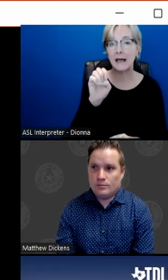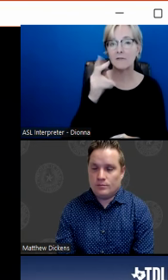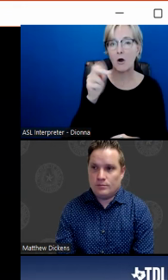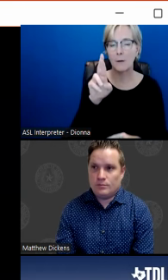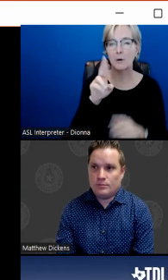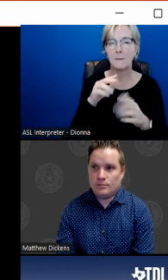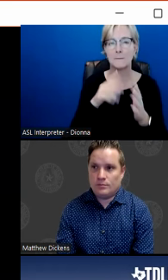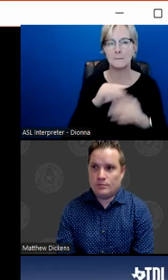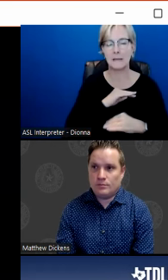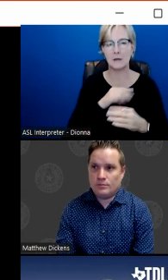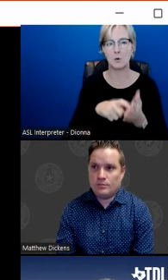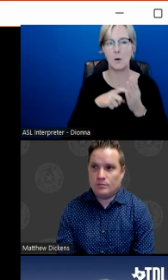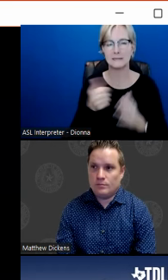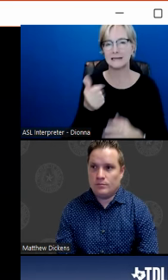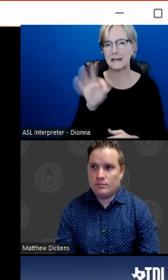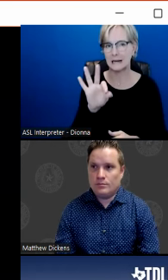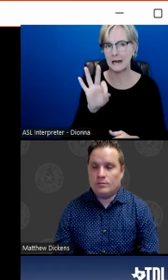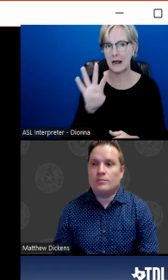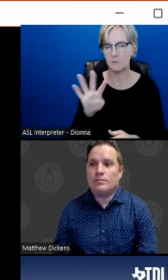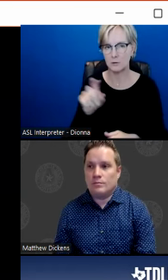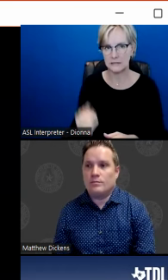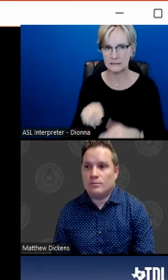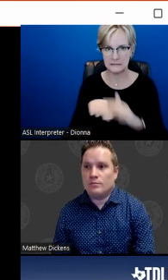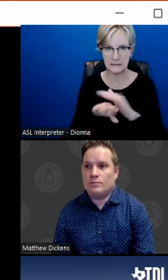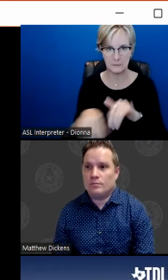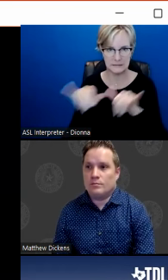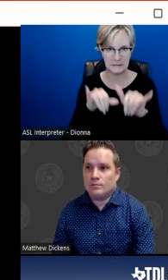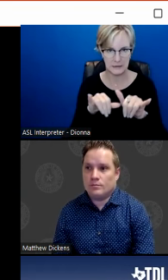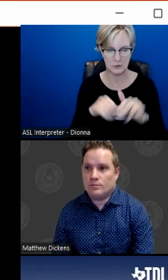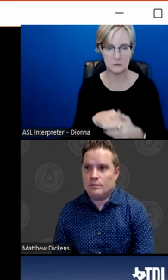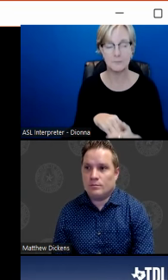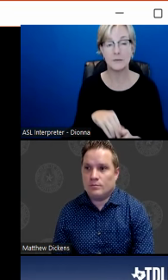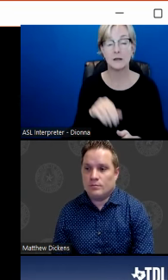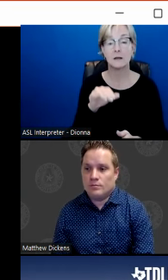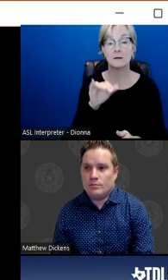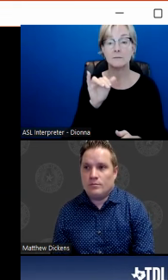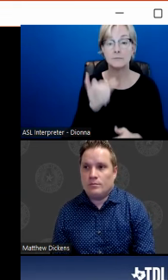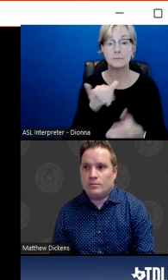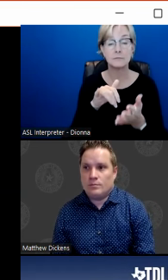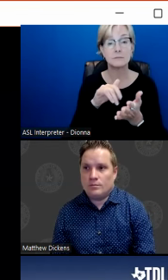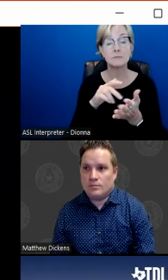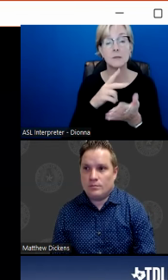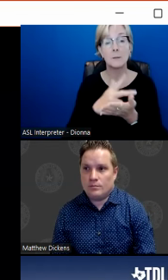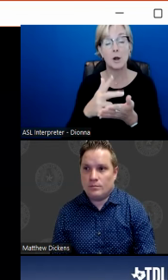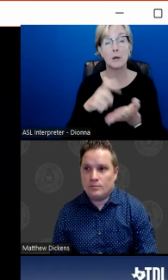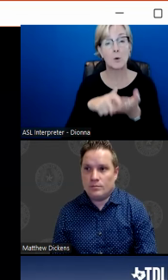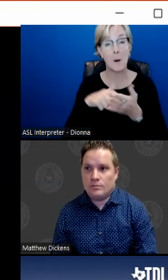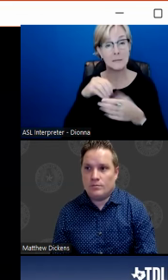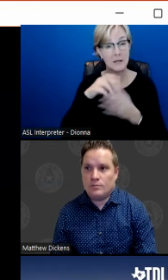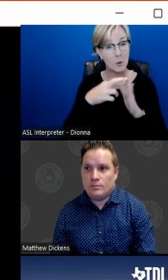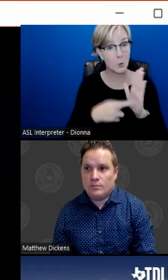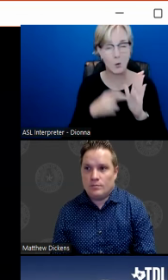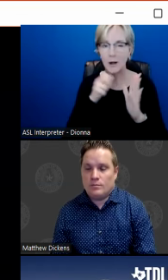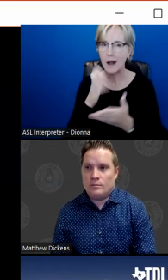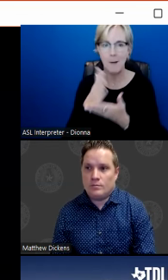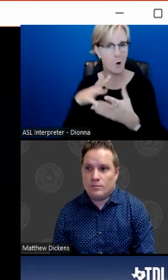meeting requirements of the 1994 Texas Accessibility Standards. Since those parking requirements in the rule are not part